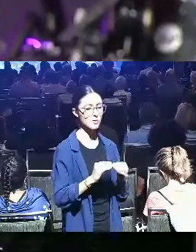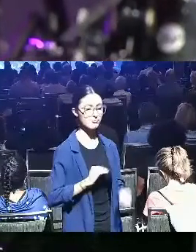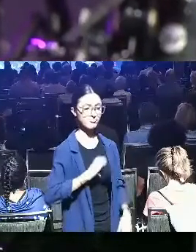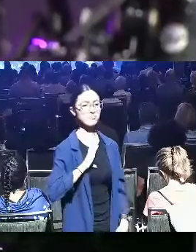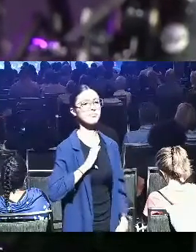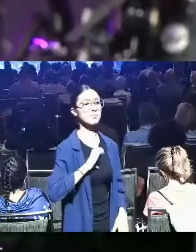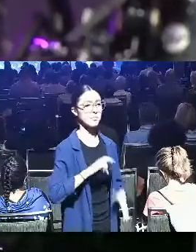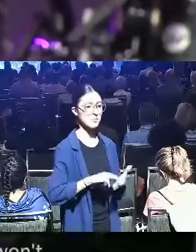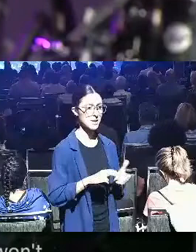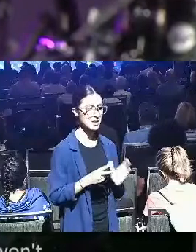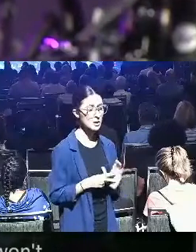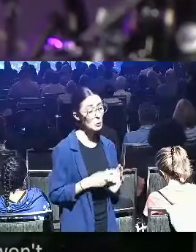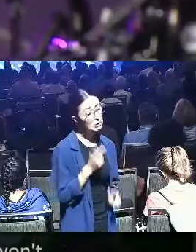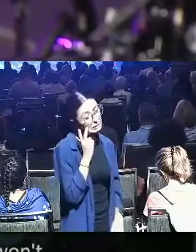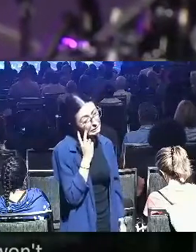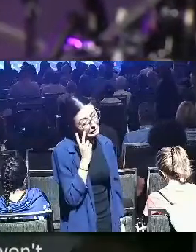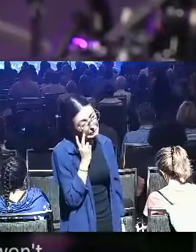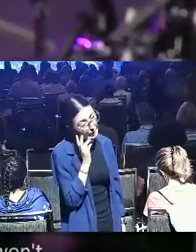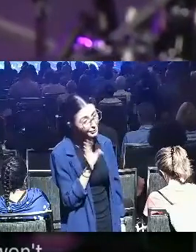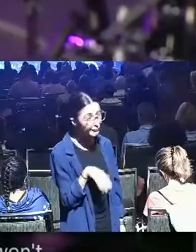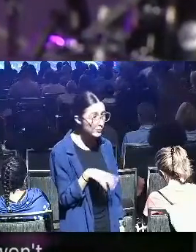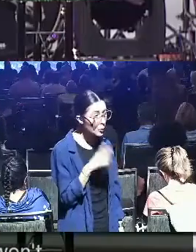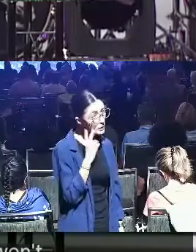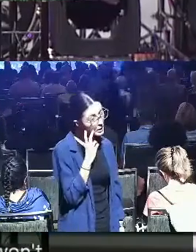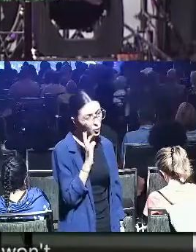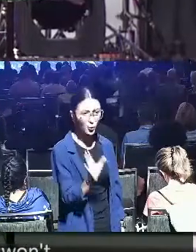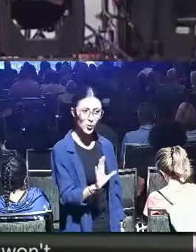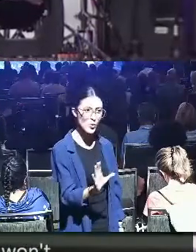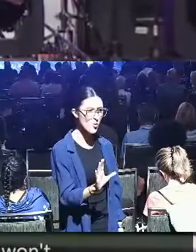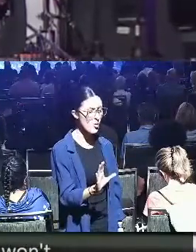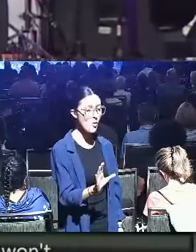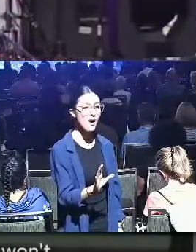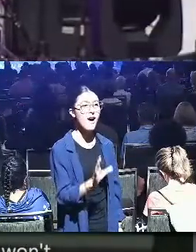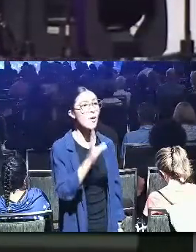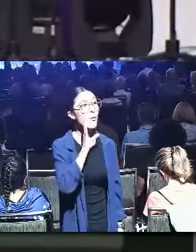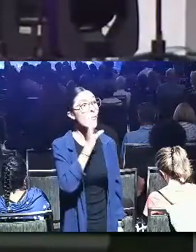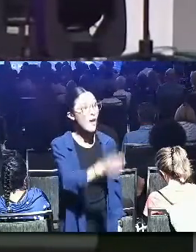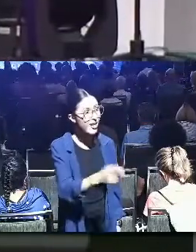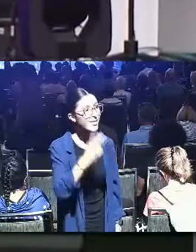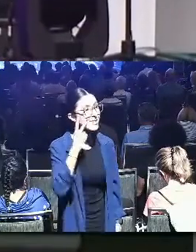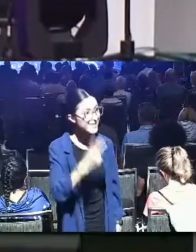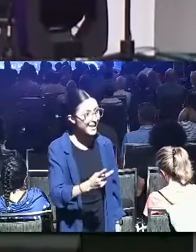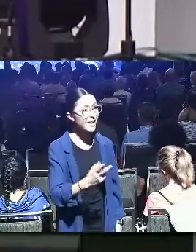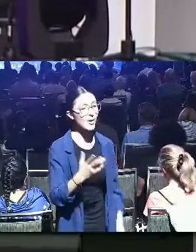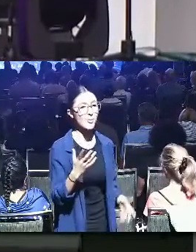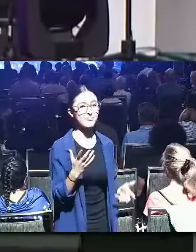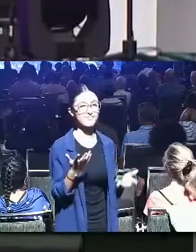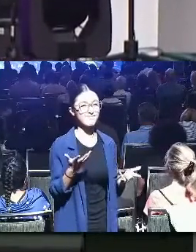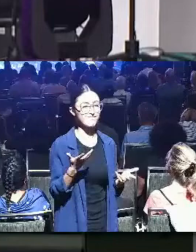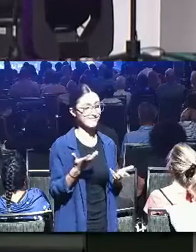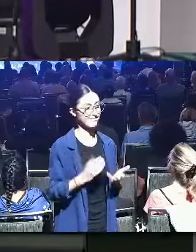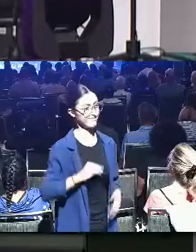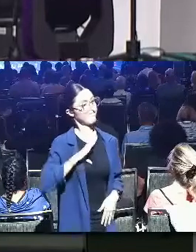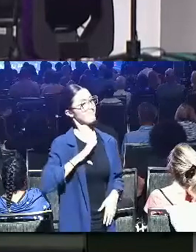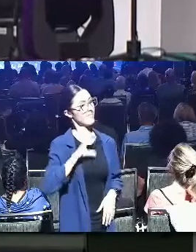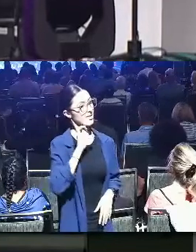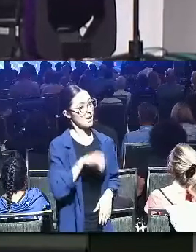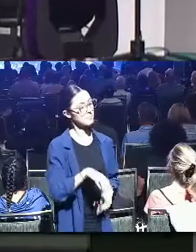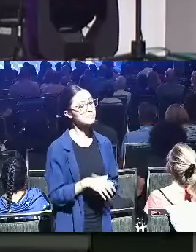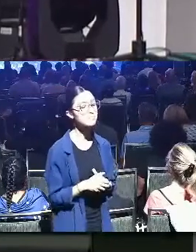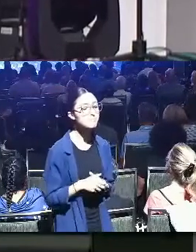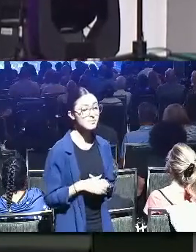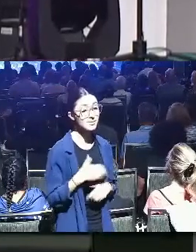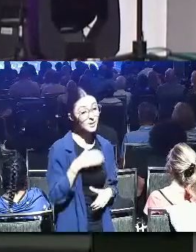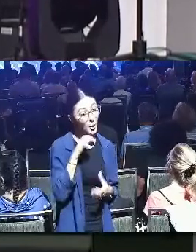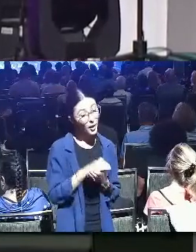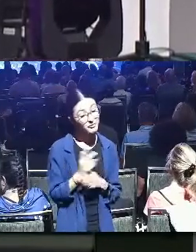see if we really give God something to bless? You know, I love going on walks with Marci. And she's got this